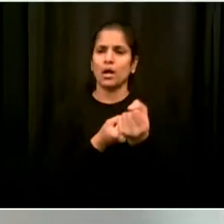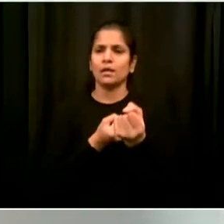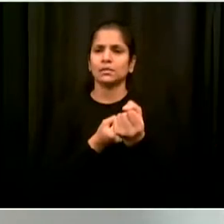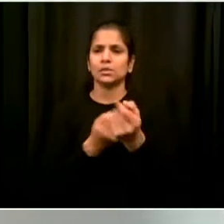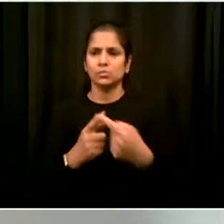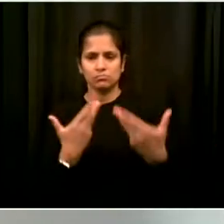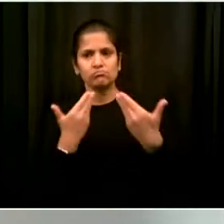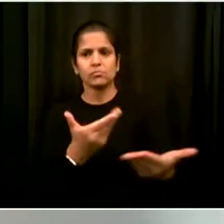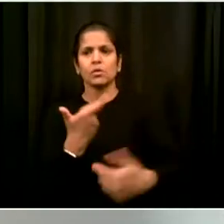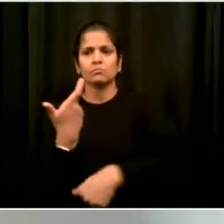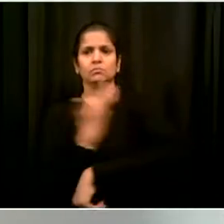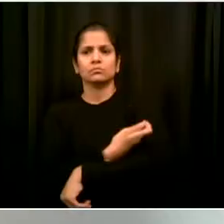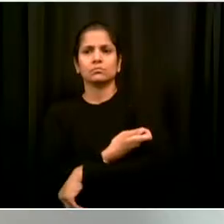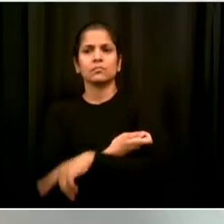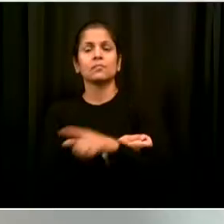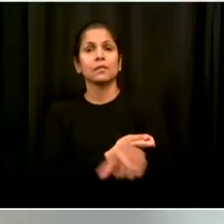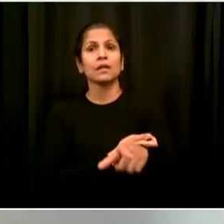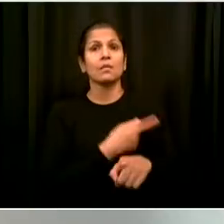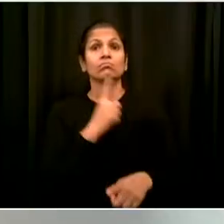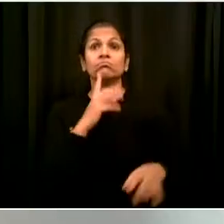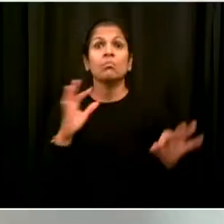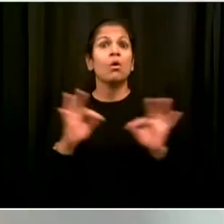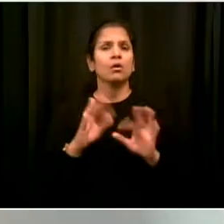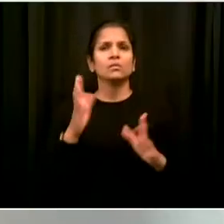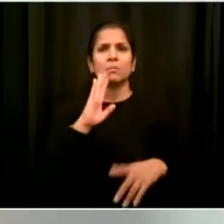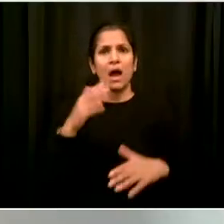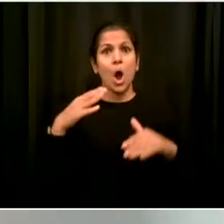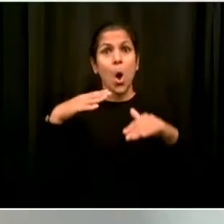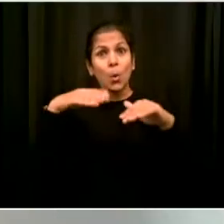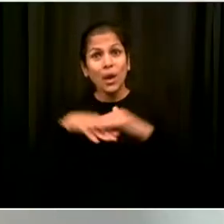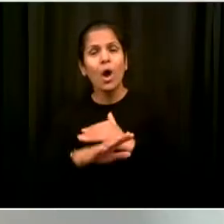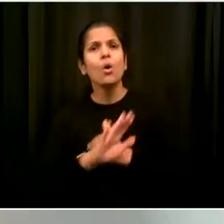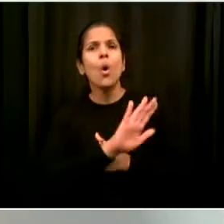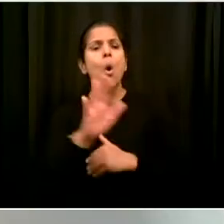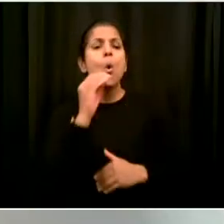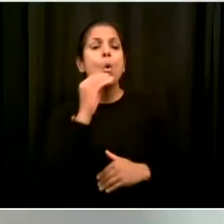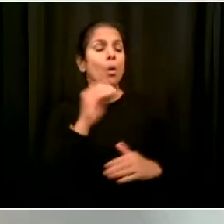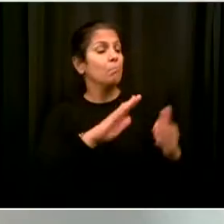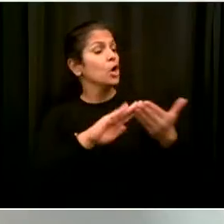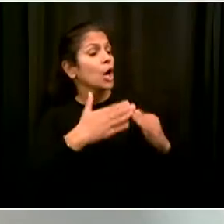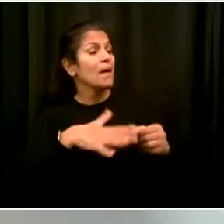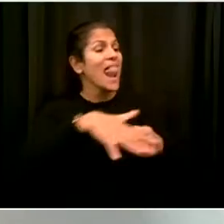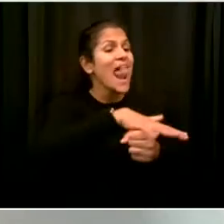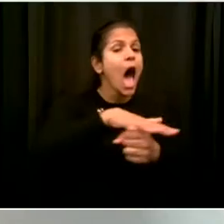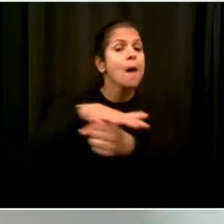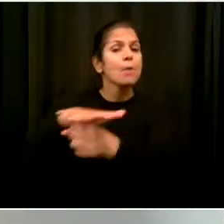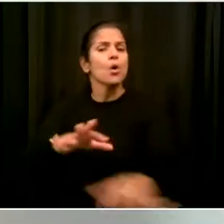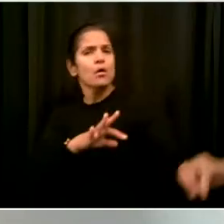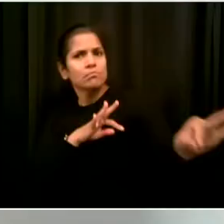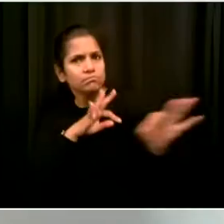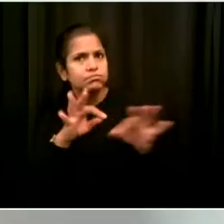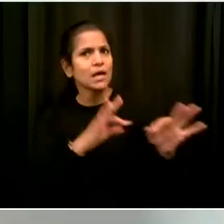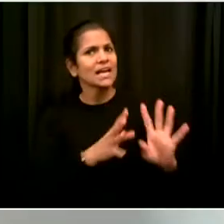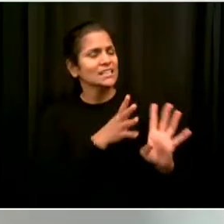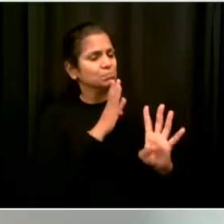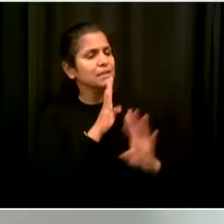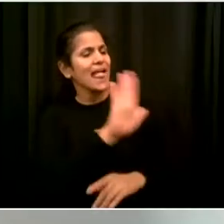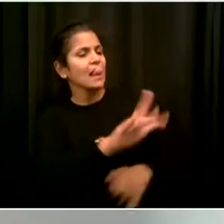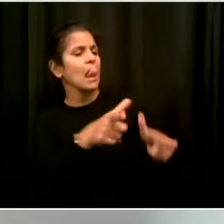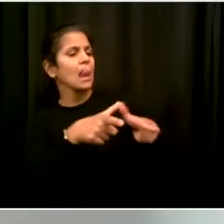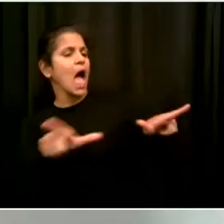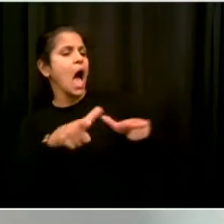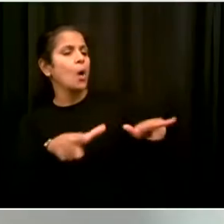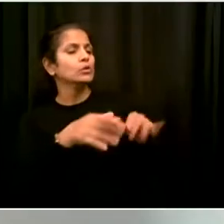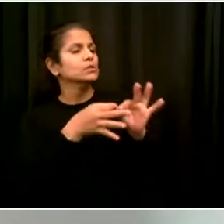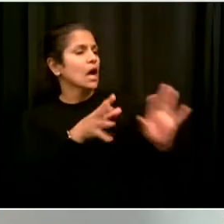What is their language? What are their cultural experiences? What is their history? And combine that with what we know about the